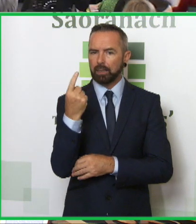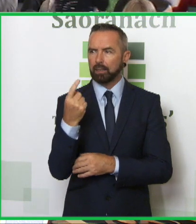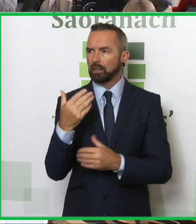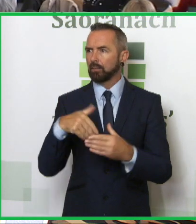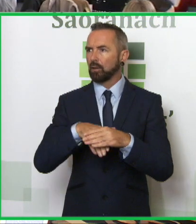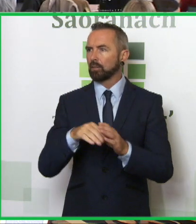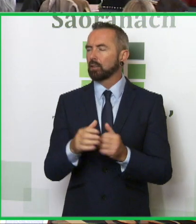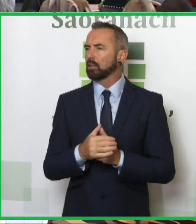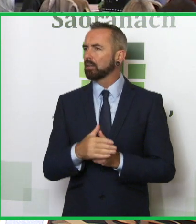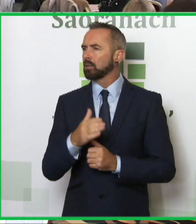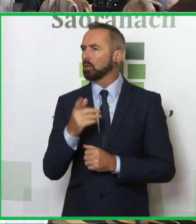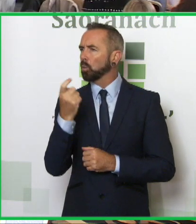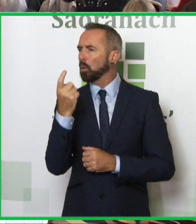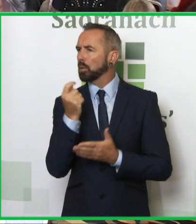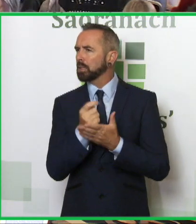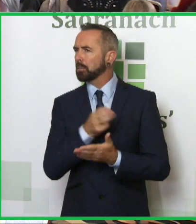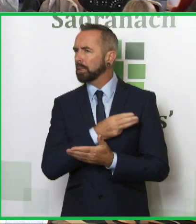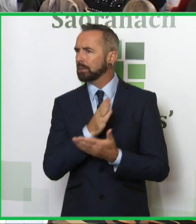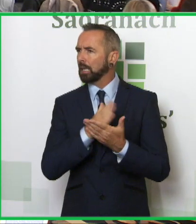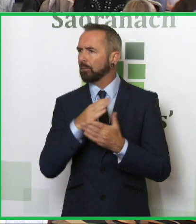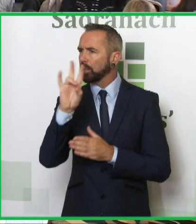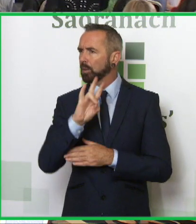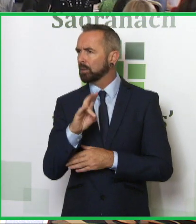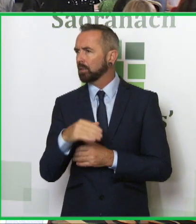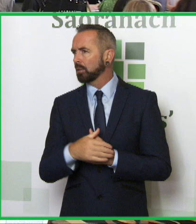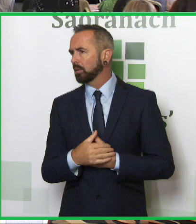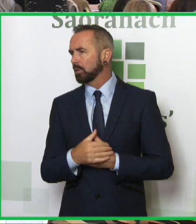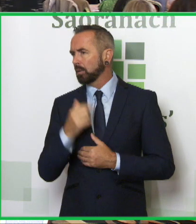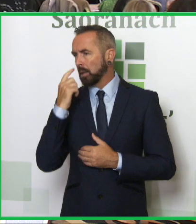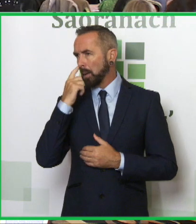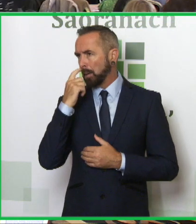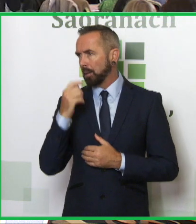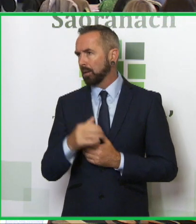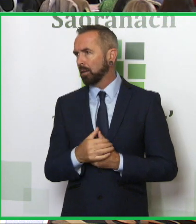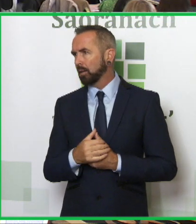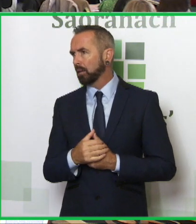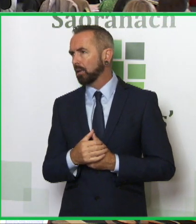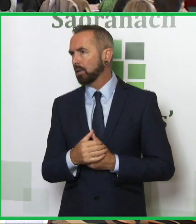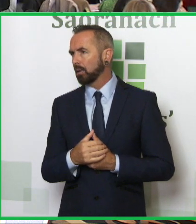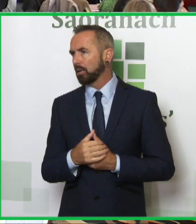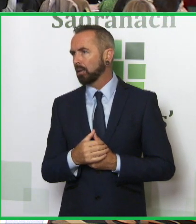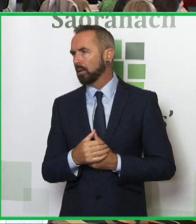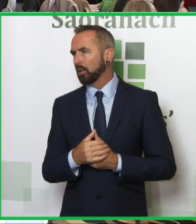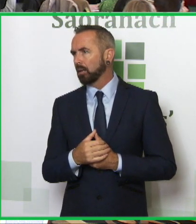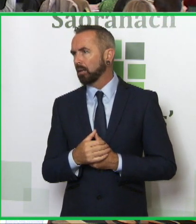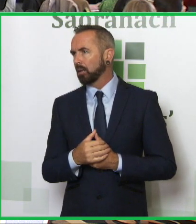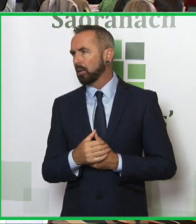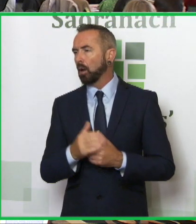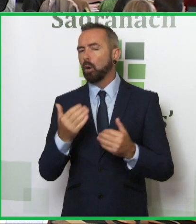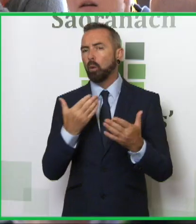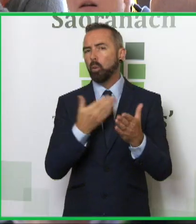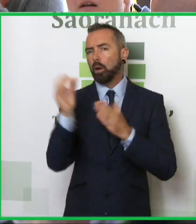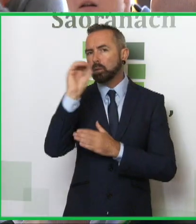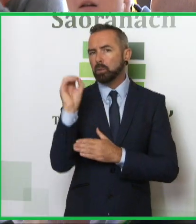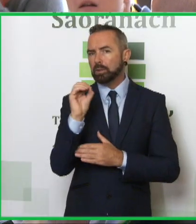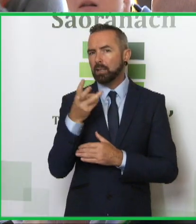Sorry. Sorry, Zin, just one more time, please. Sorry. Sorry, just please clarify how much percentage is term